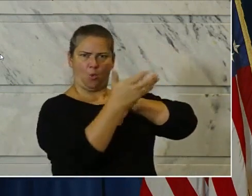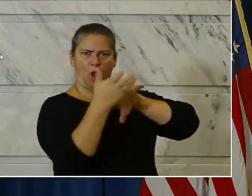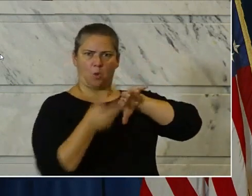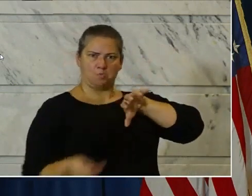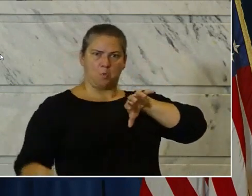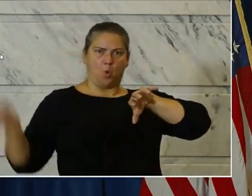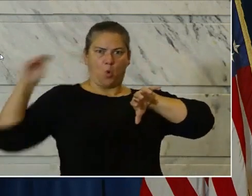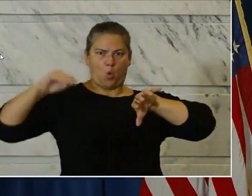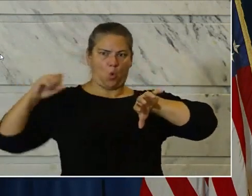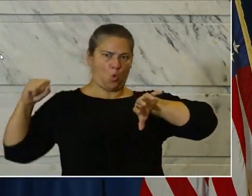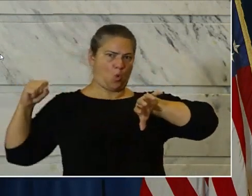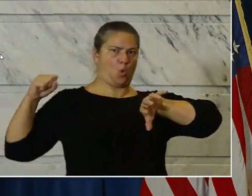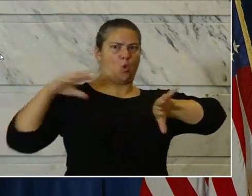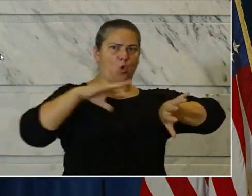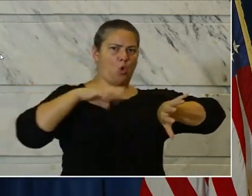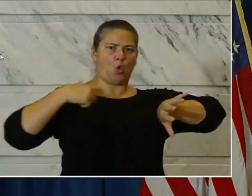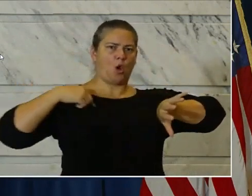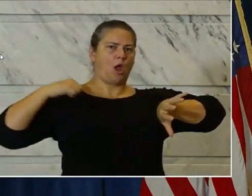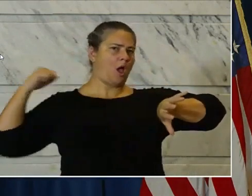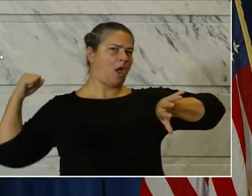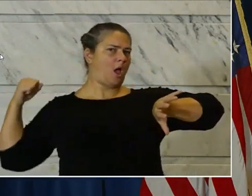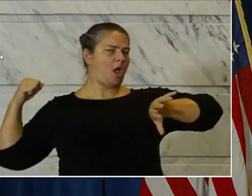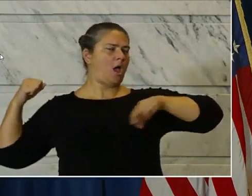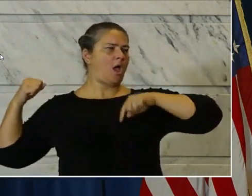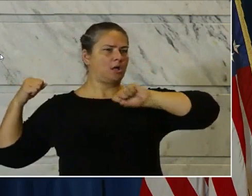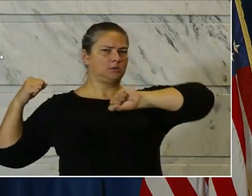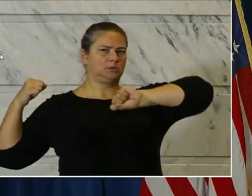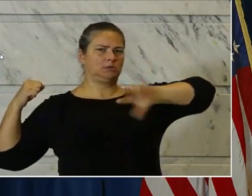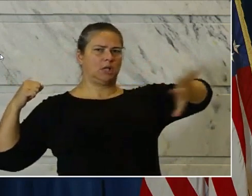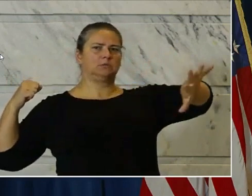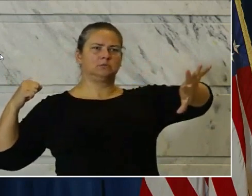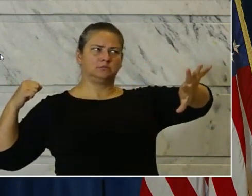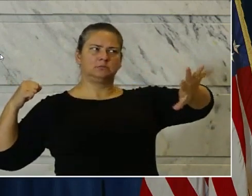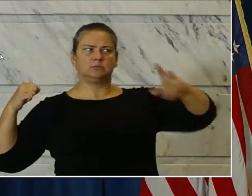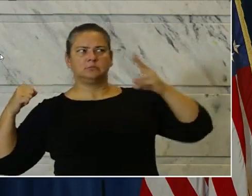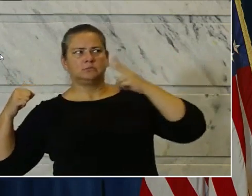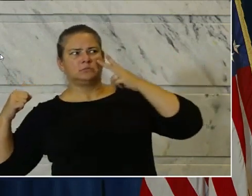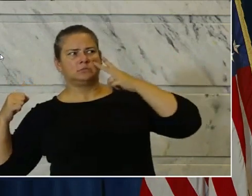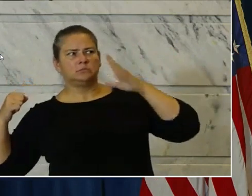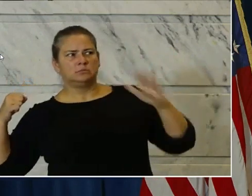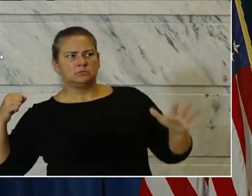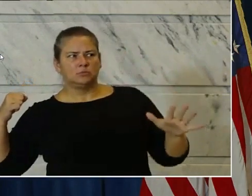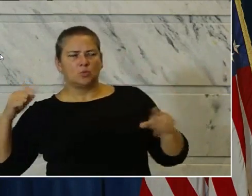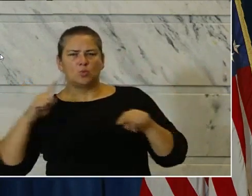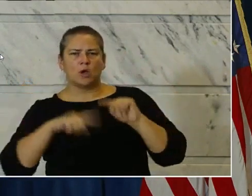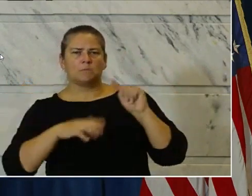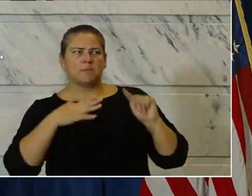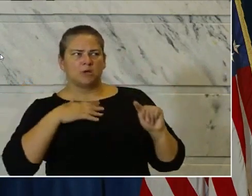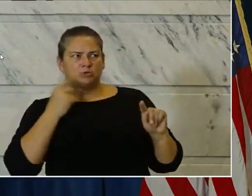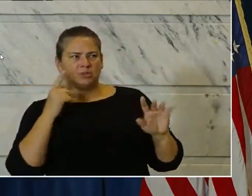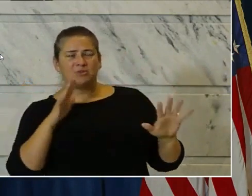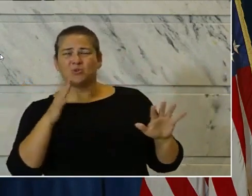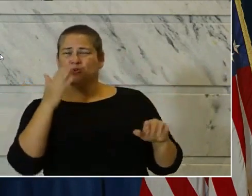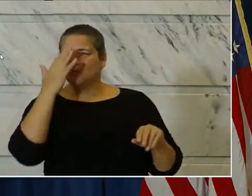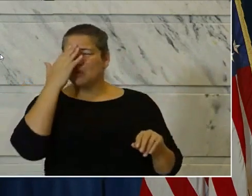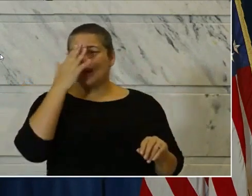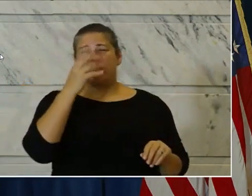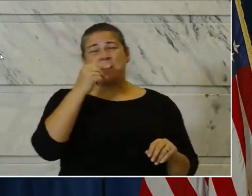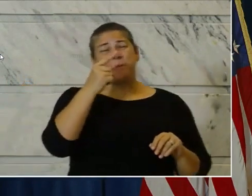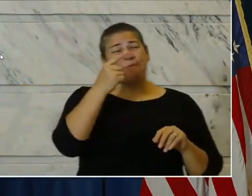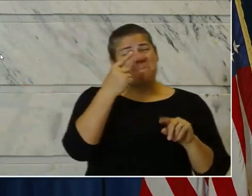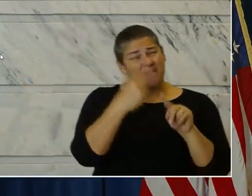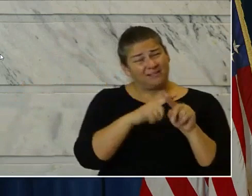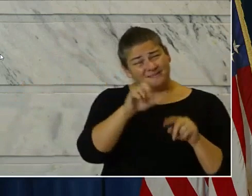on the right scale or the best scale that we could do with the information that we had. We're also dealing with a lot of